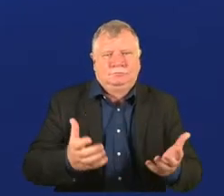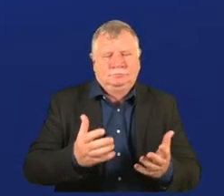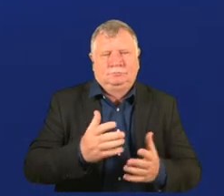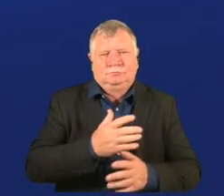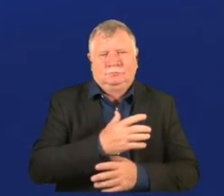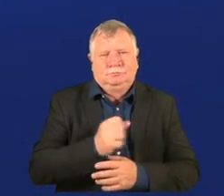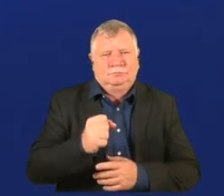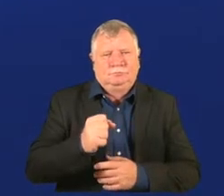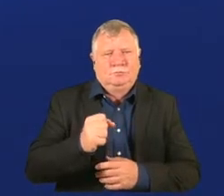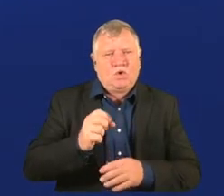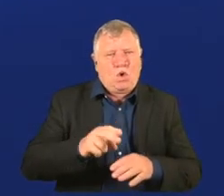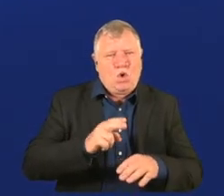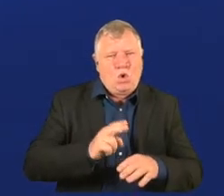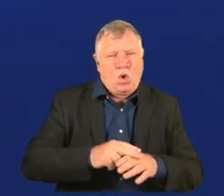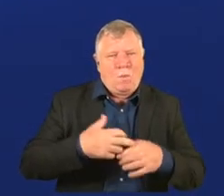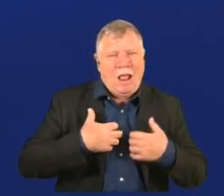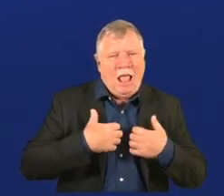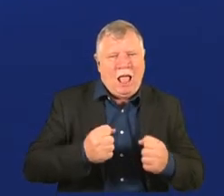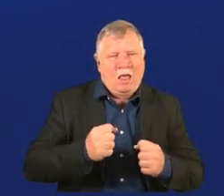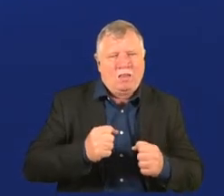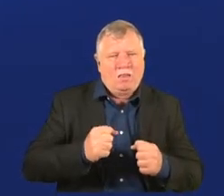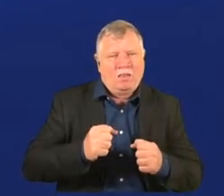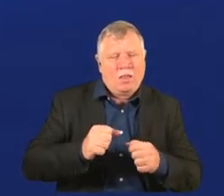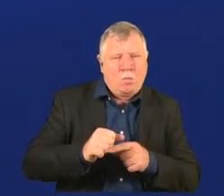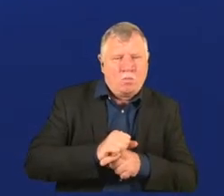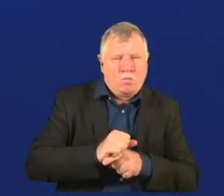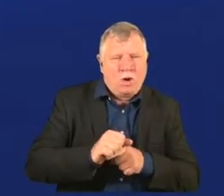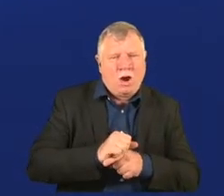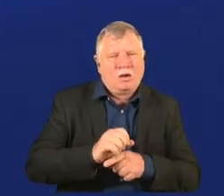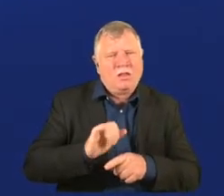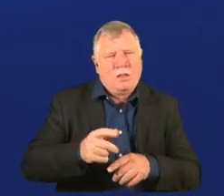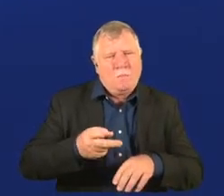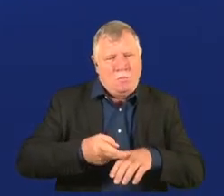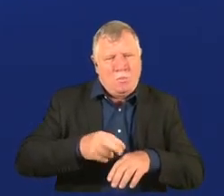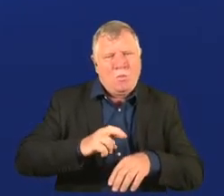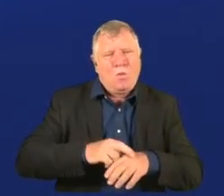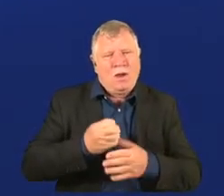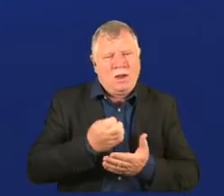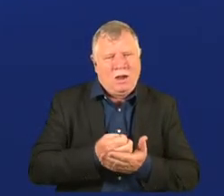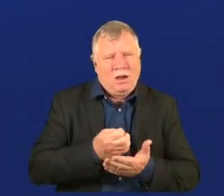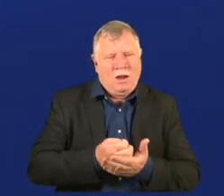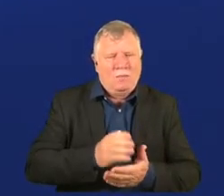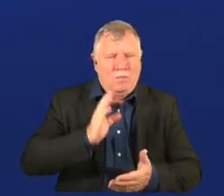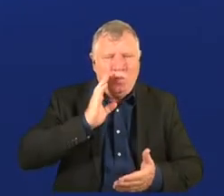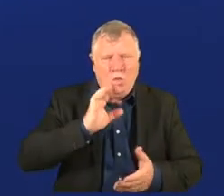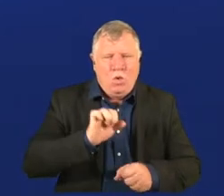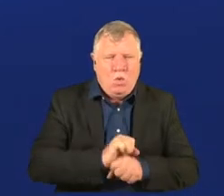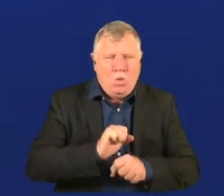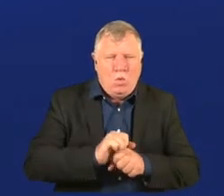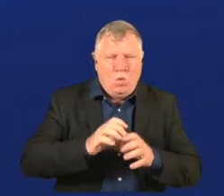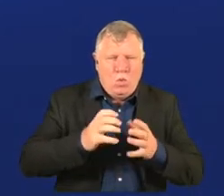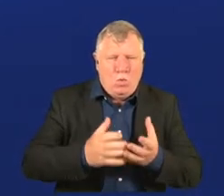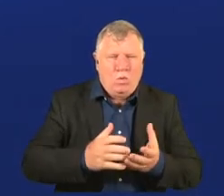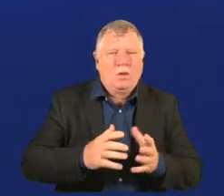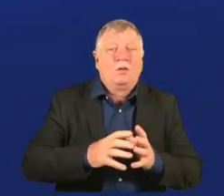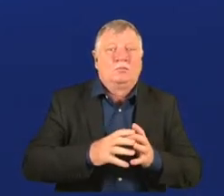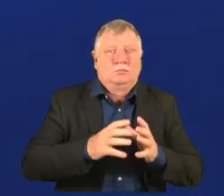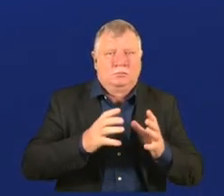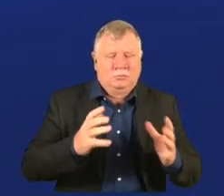health practices tells you that the Puerto Rican economy, its workforce gap is